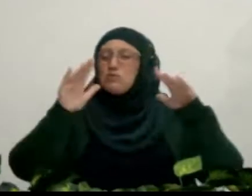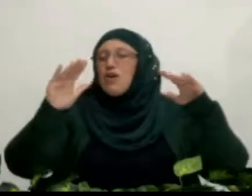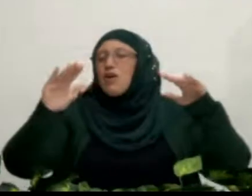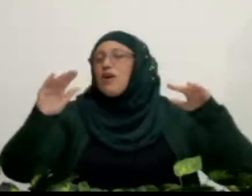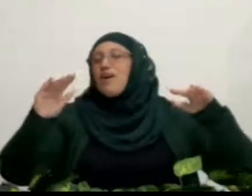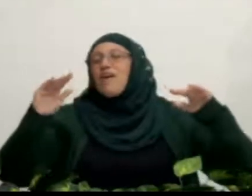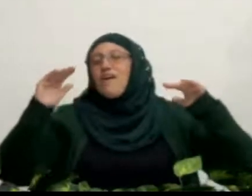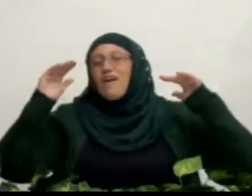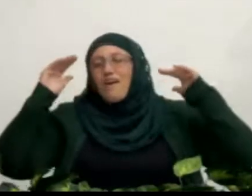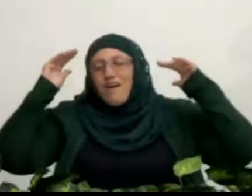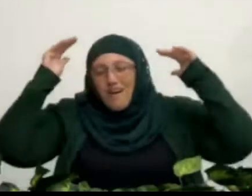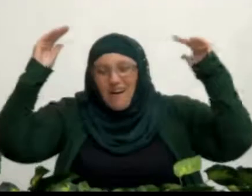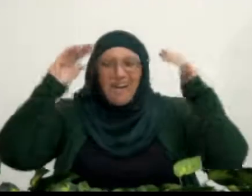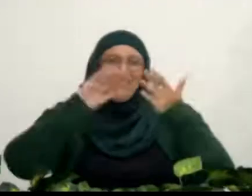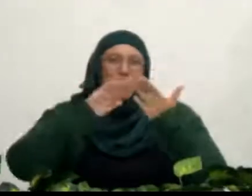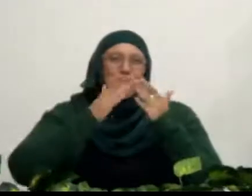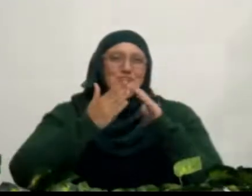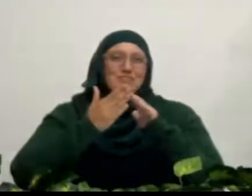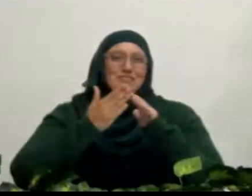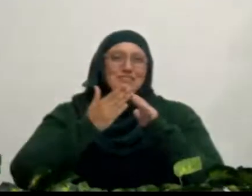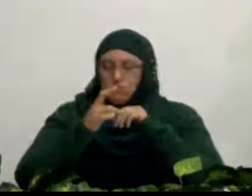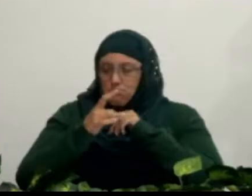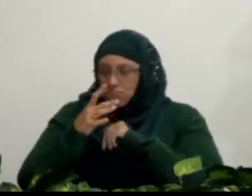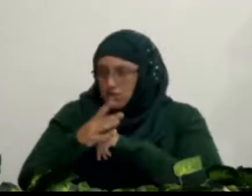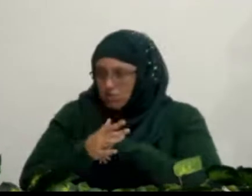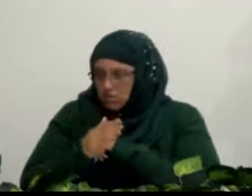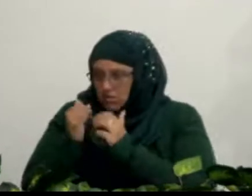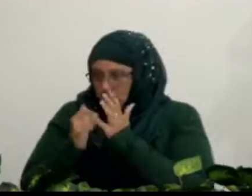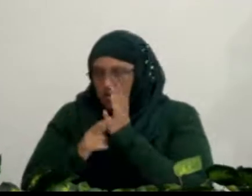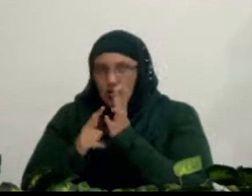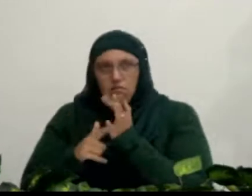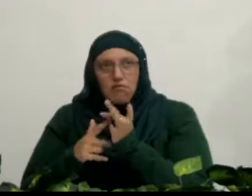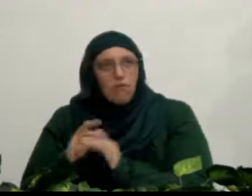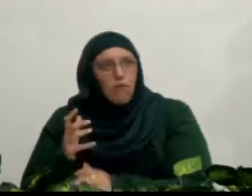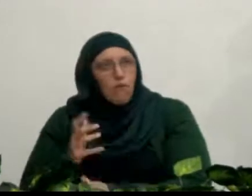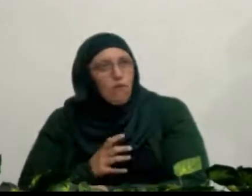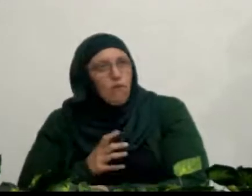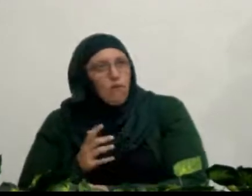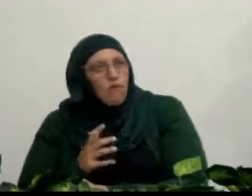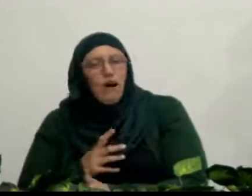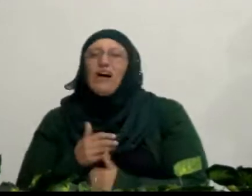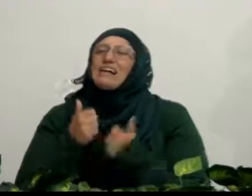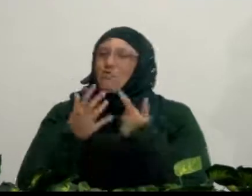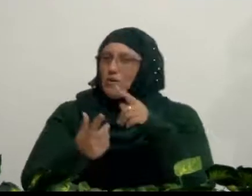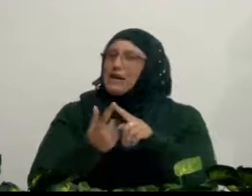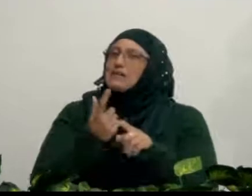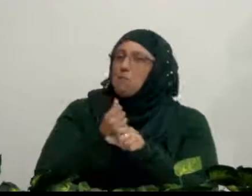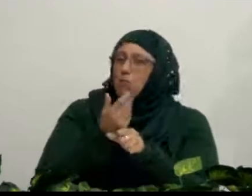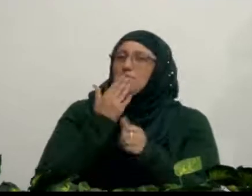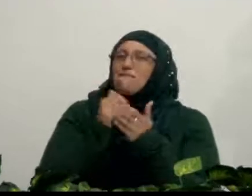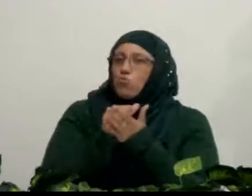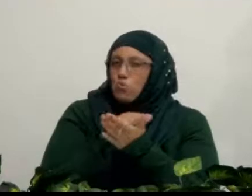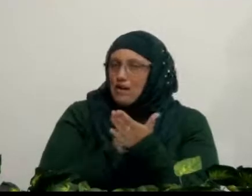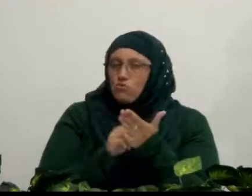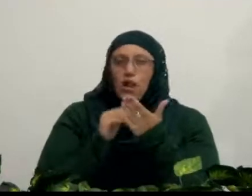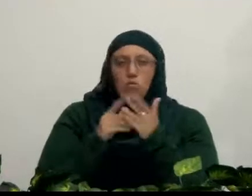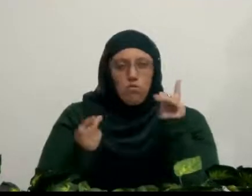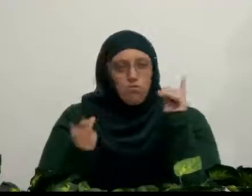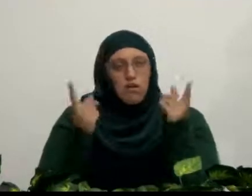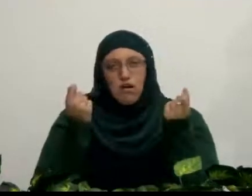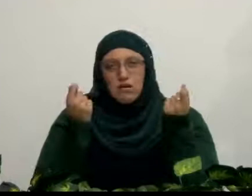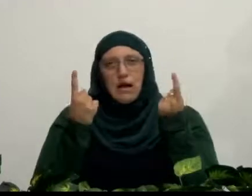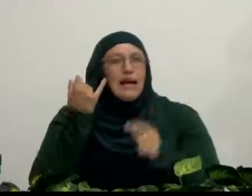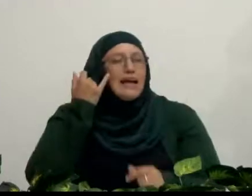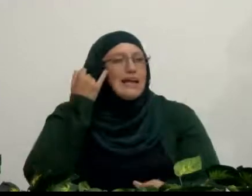member of the community, I mean, forgive me for the example even that I give you. I give you this example so that kind of you grasp it.